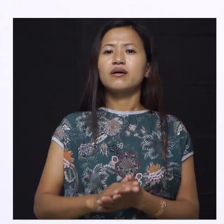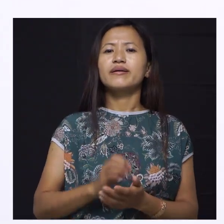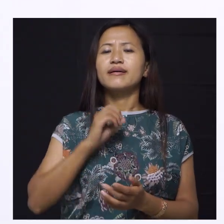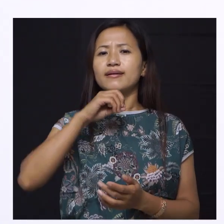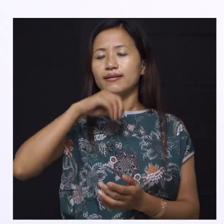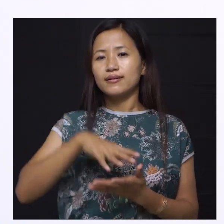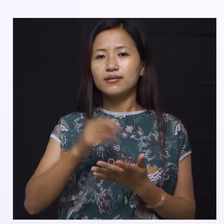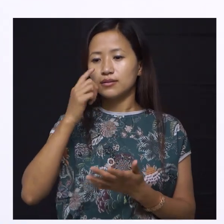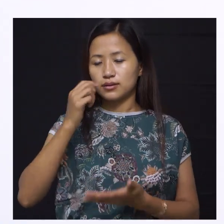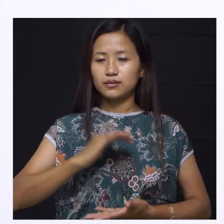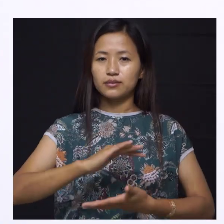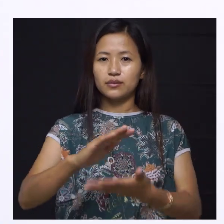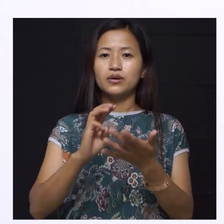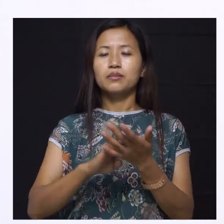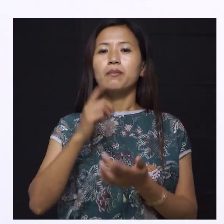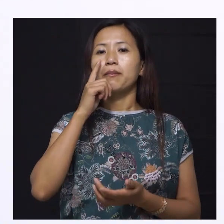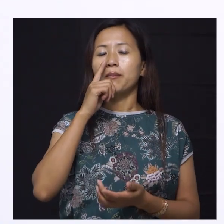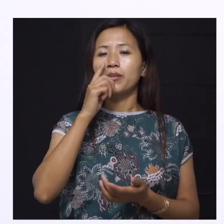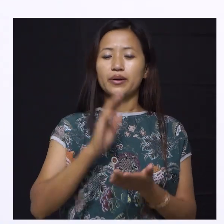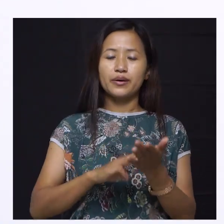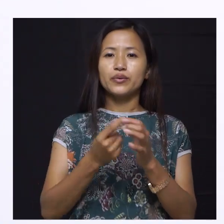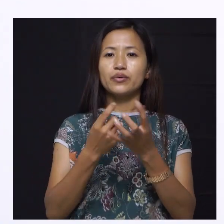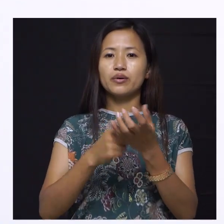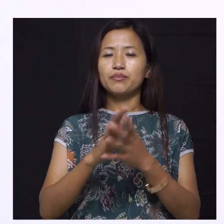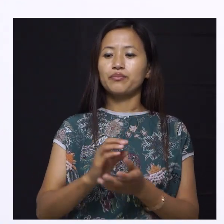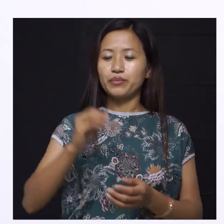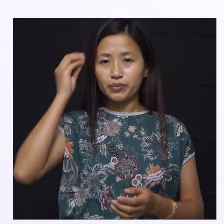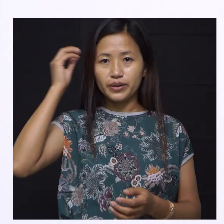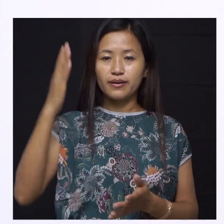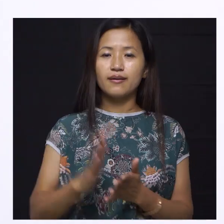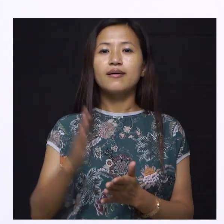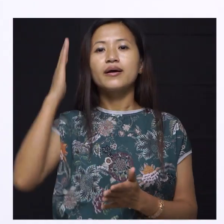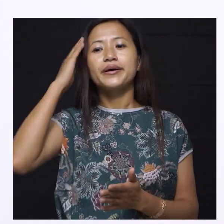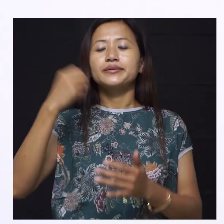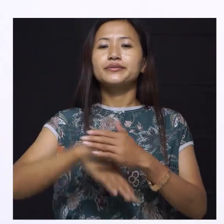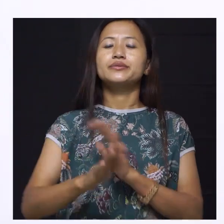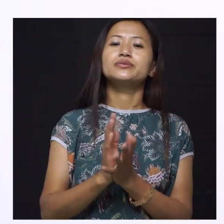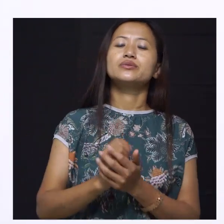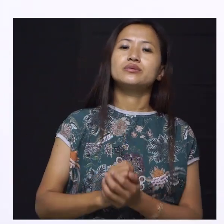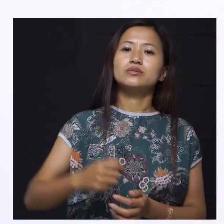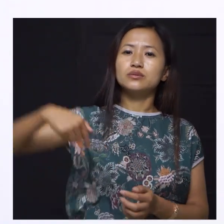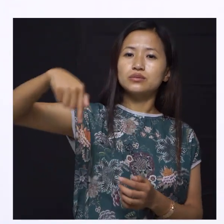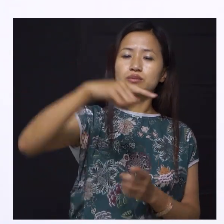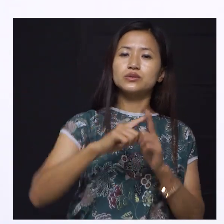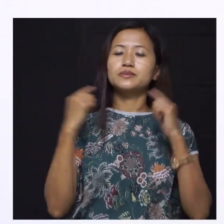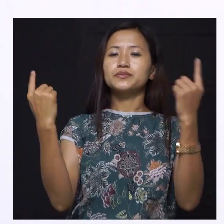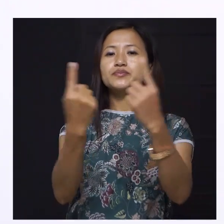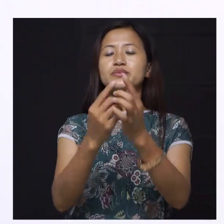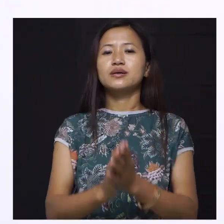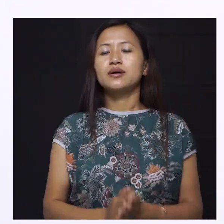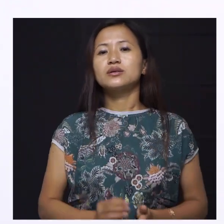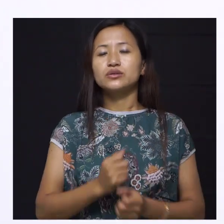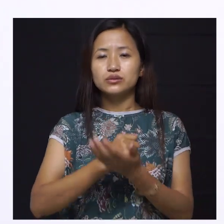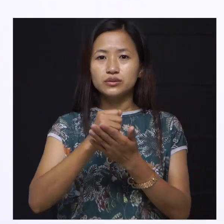the younger daughter of Moria, came in, peeping her head into the room, okay? She peeps into the room as if